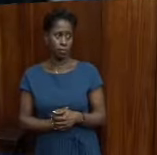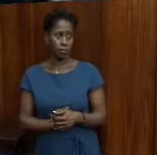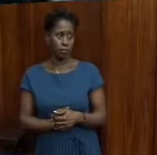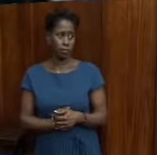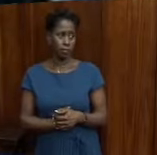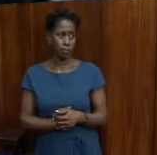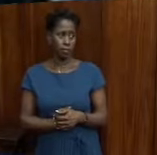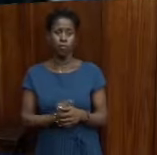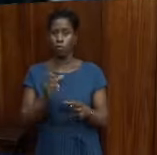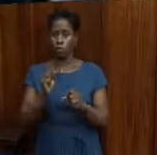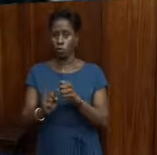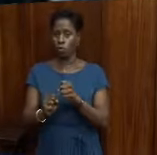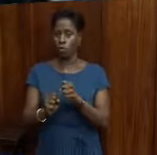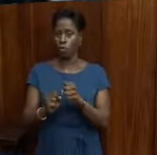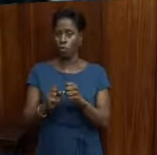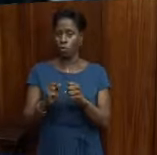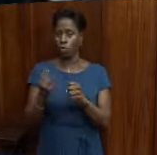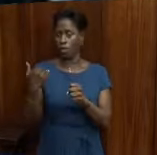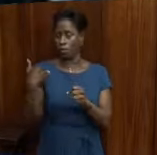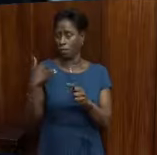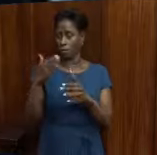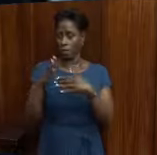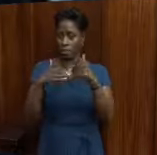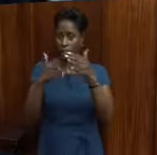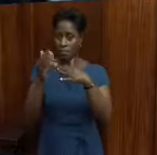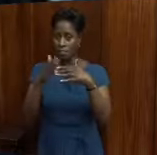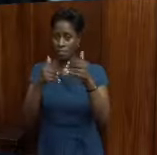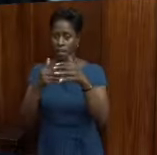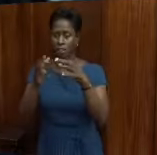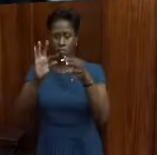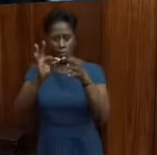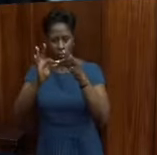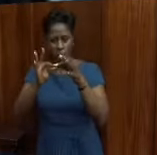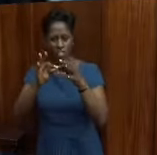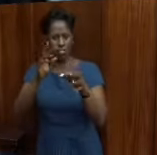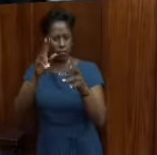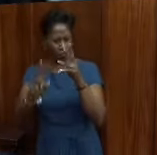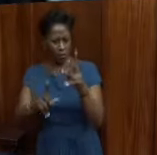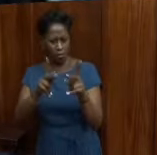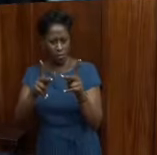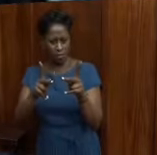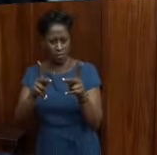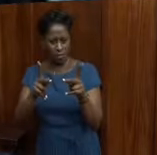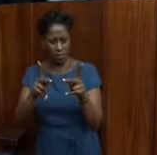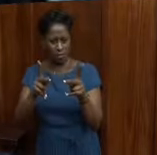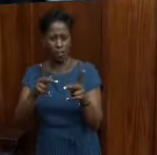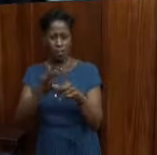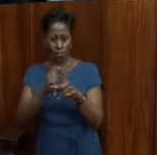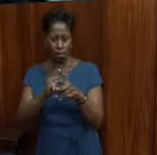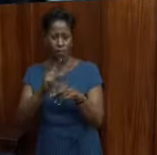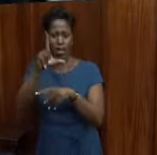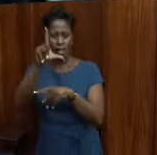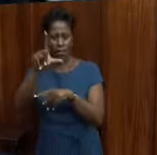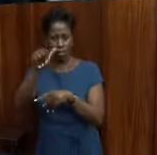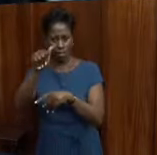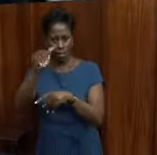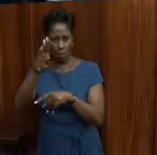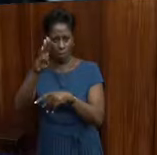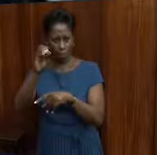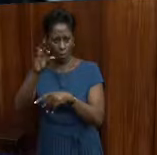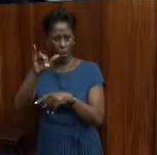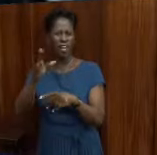to improve the streetscape of Gairolaidi Street and allow visitors and villagers to have a new area